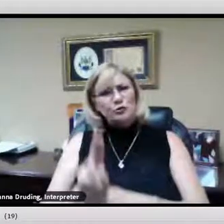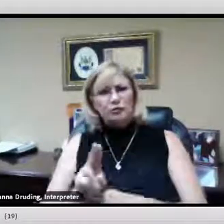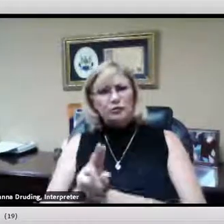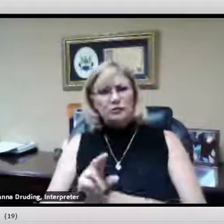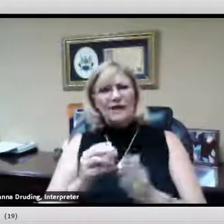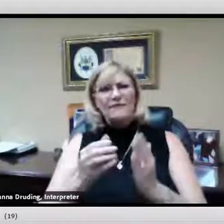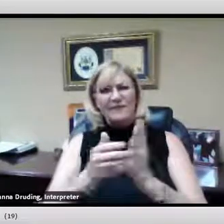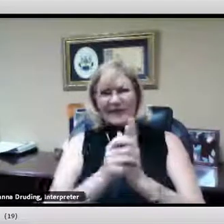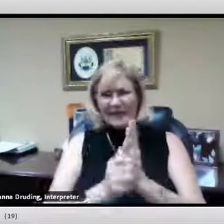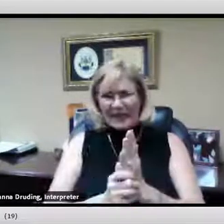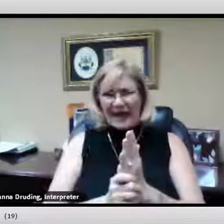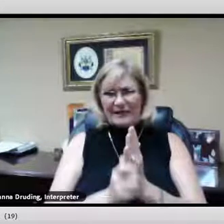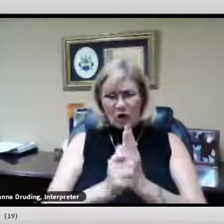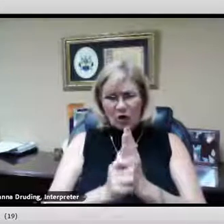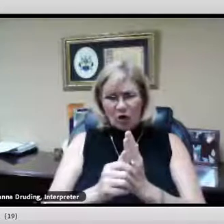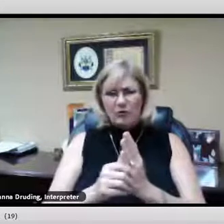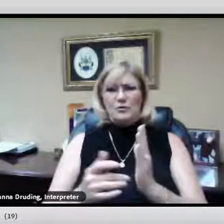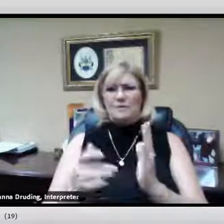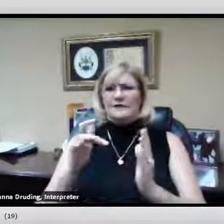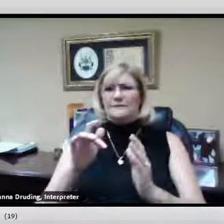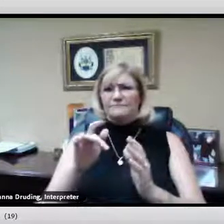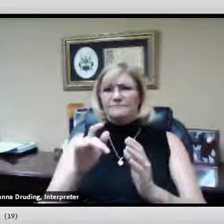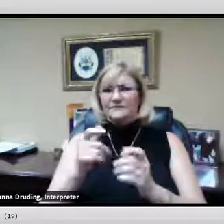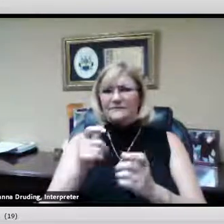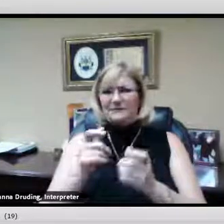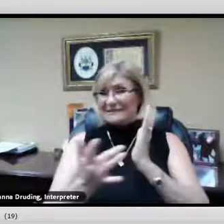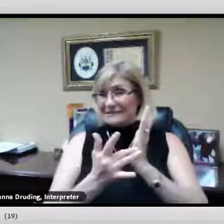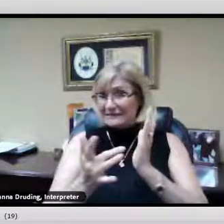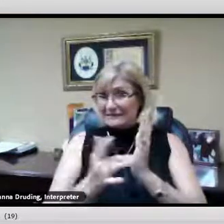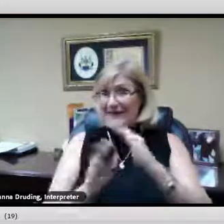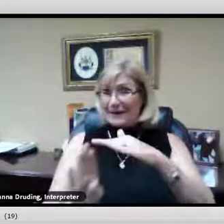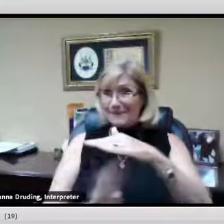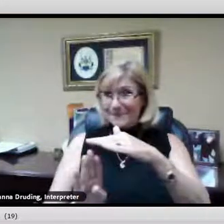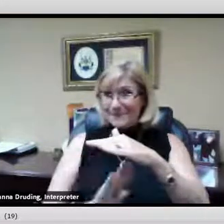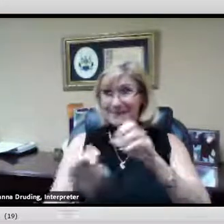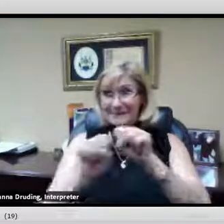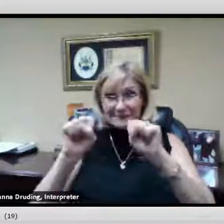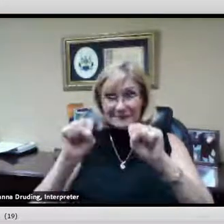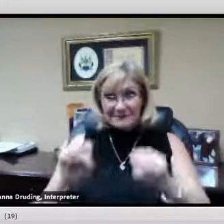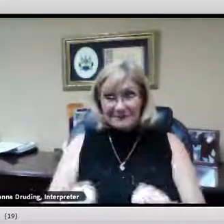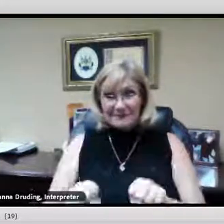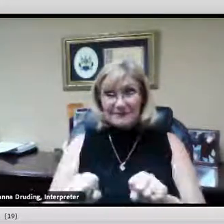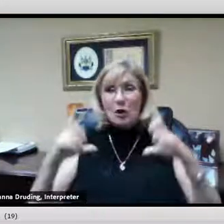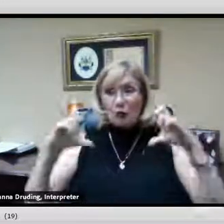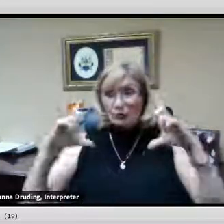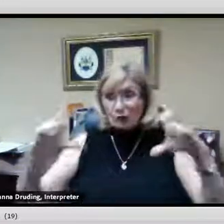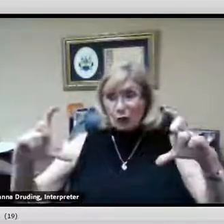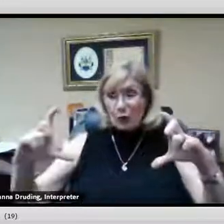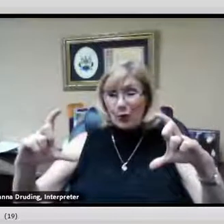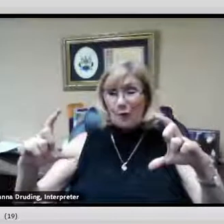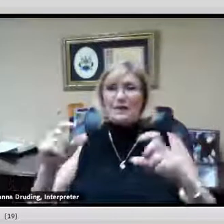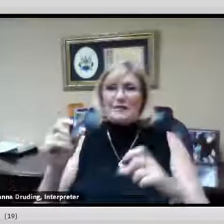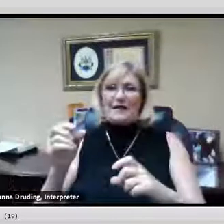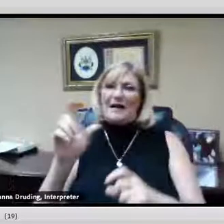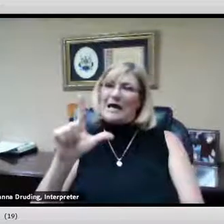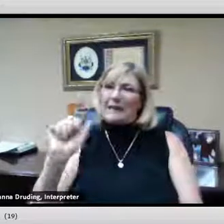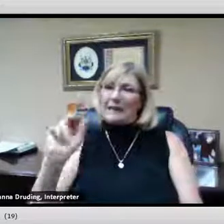dumb terminals. It was a text-based system through dumb terminals, and those were all on a local area network, a